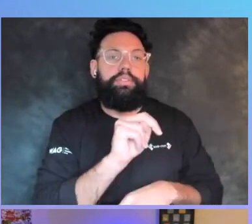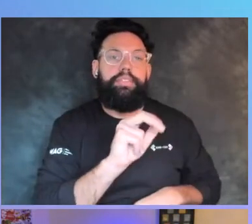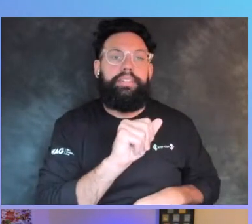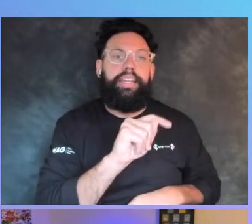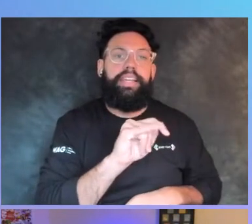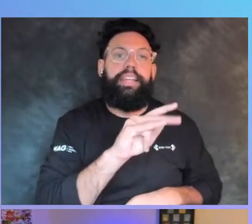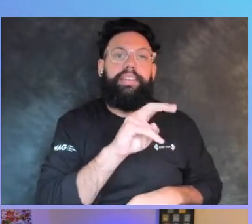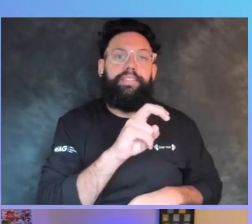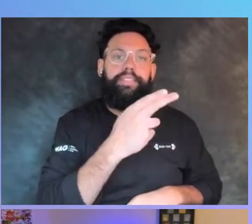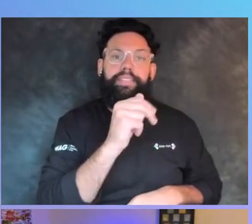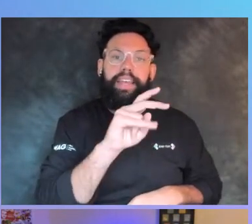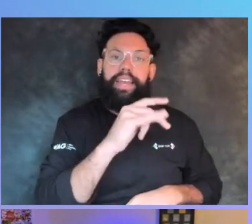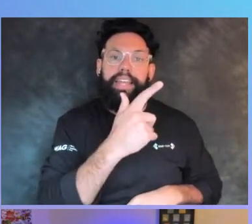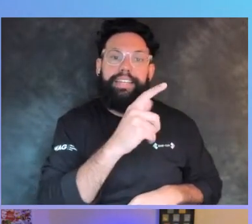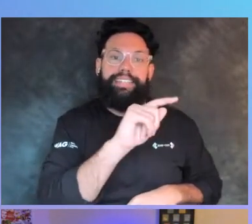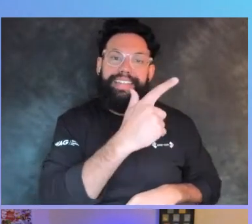element.